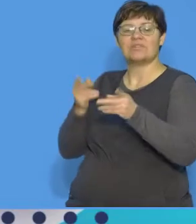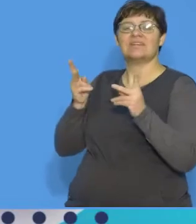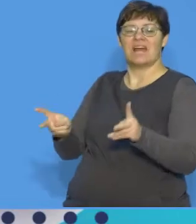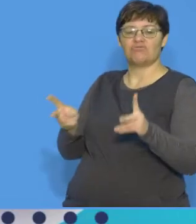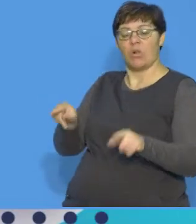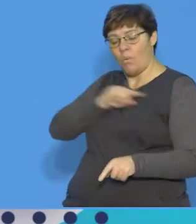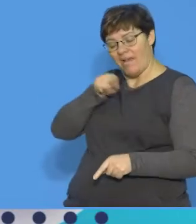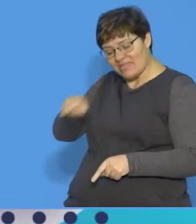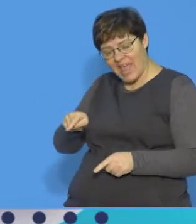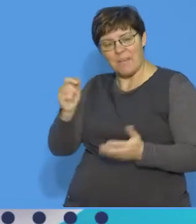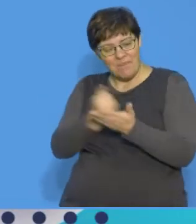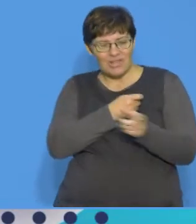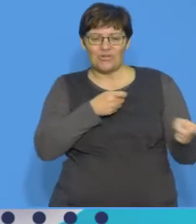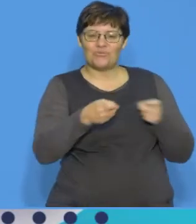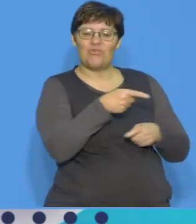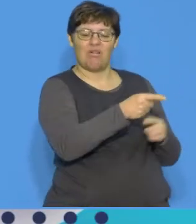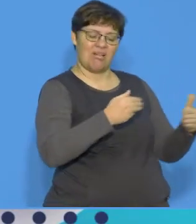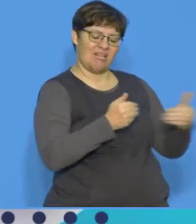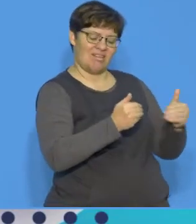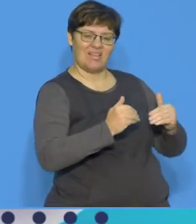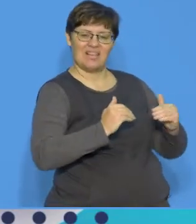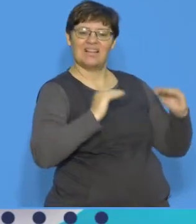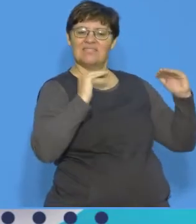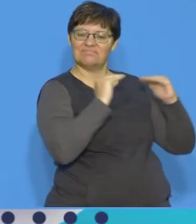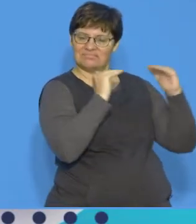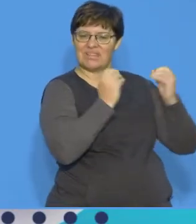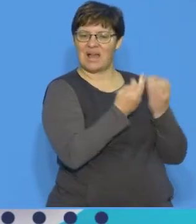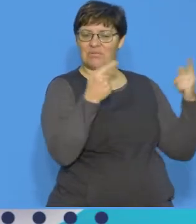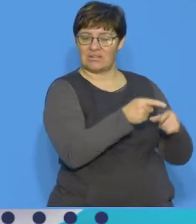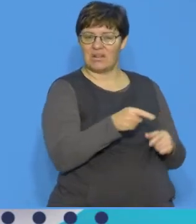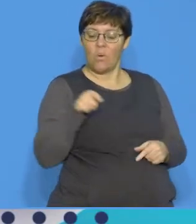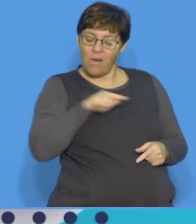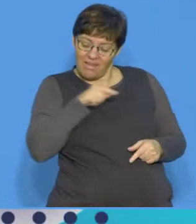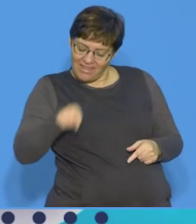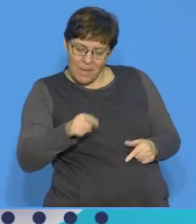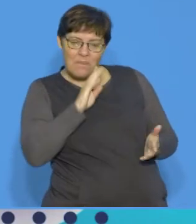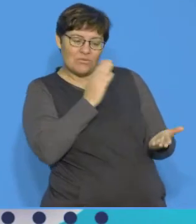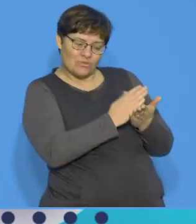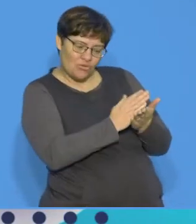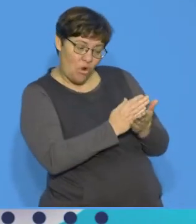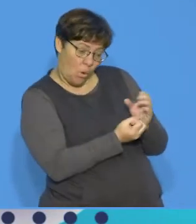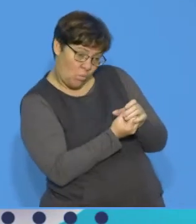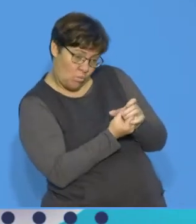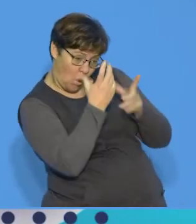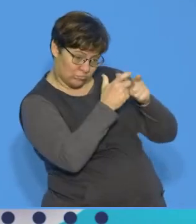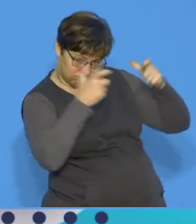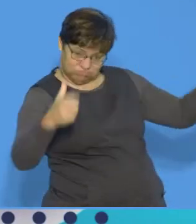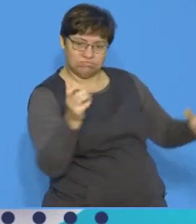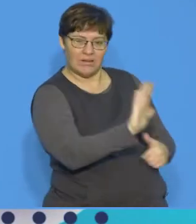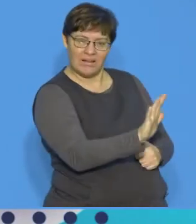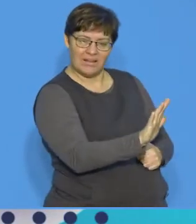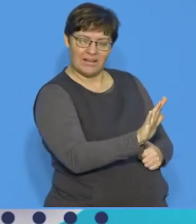environment in order to ensure that our growth curve is not logistic, but